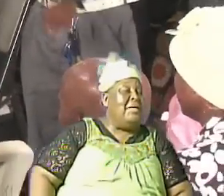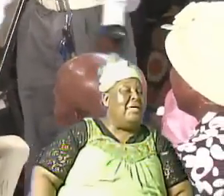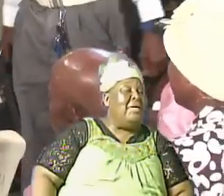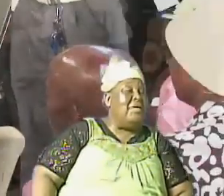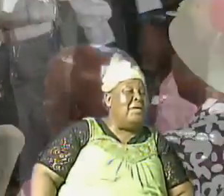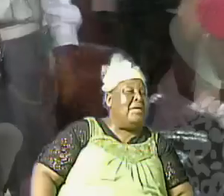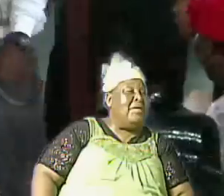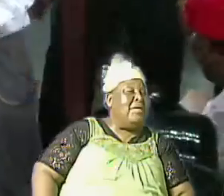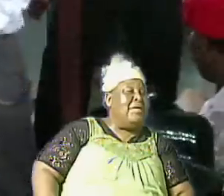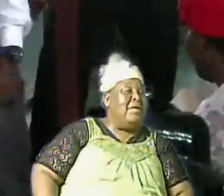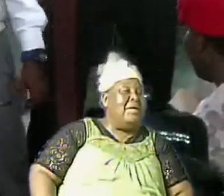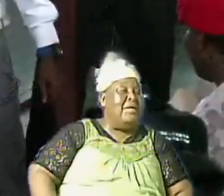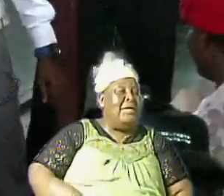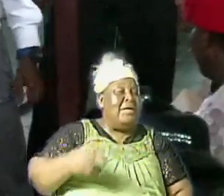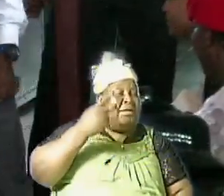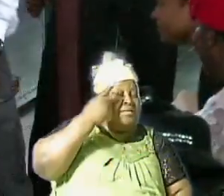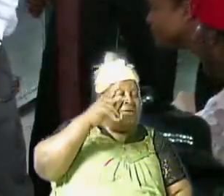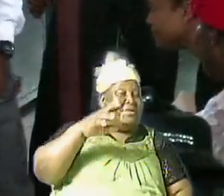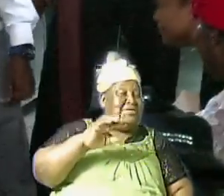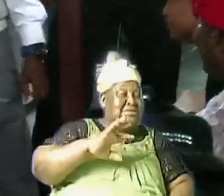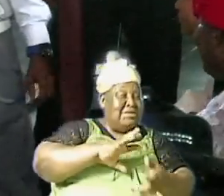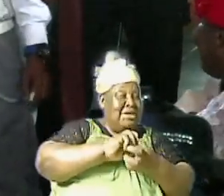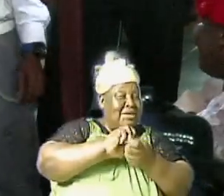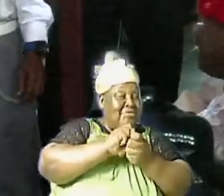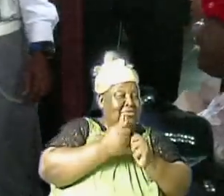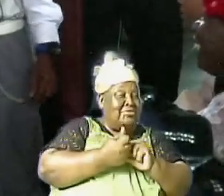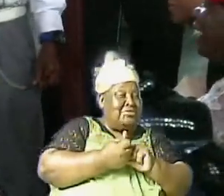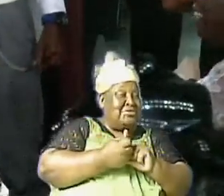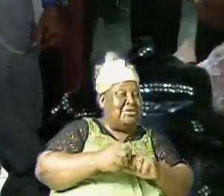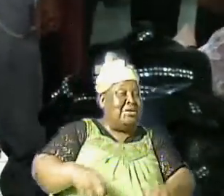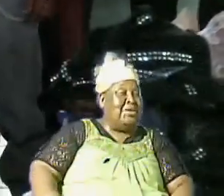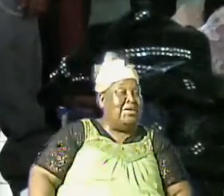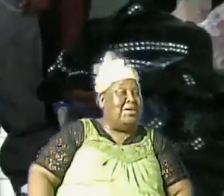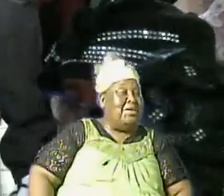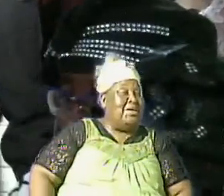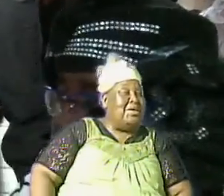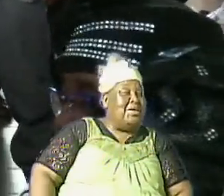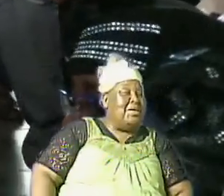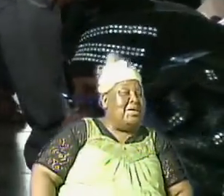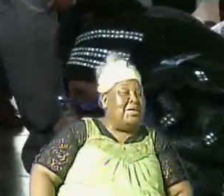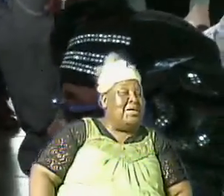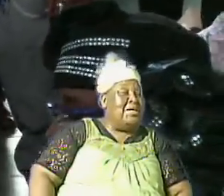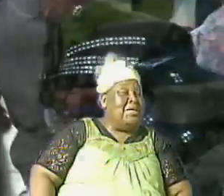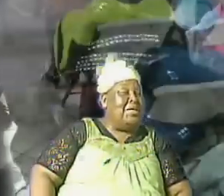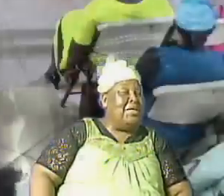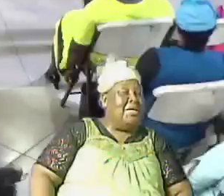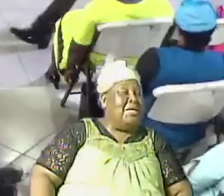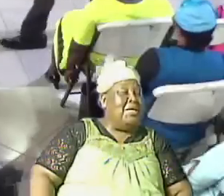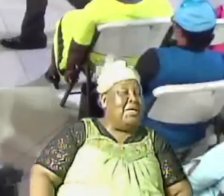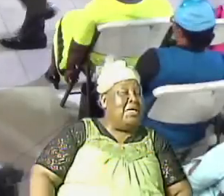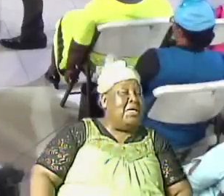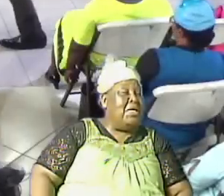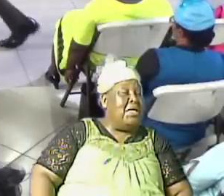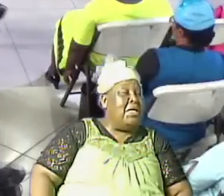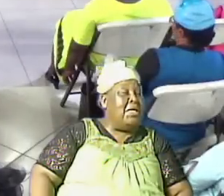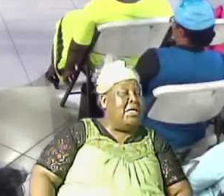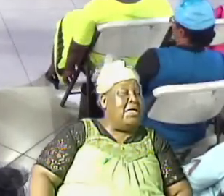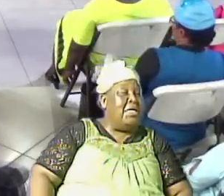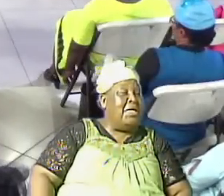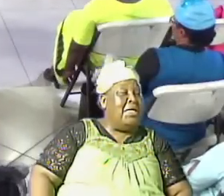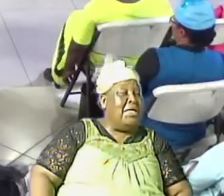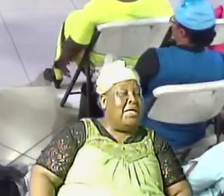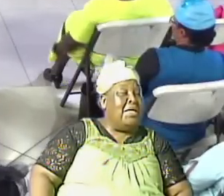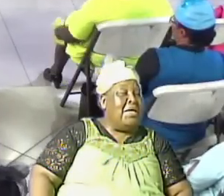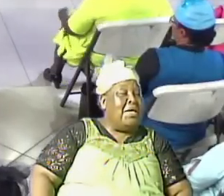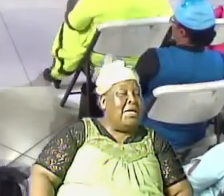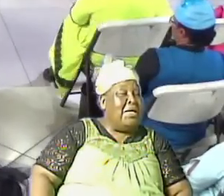You will never see a crush. And his seams are straight. You'll find 3 and 4 when I iron